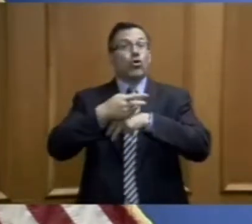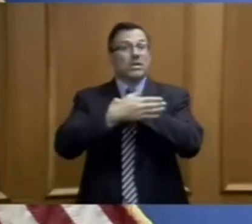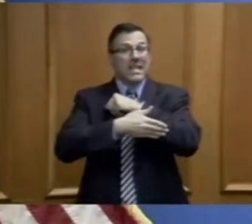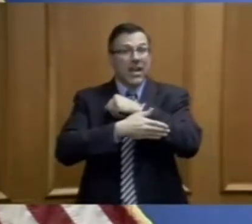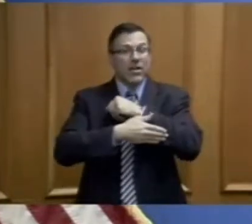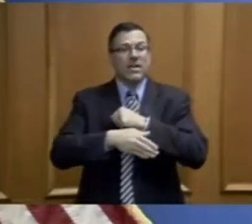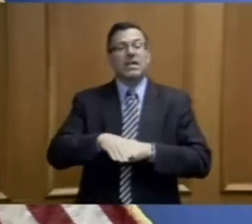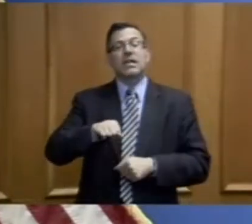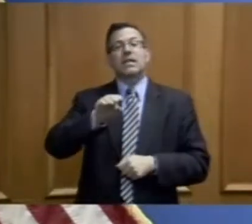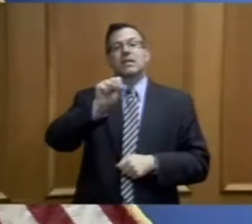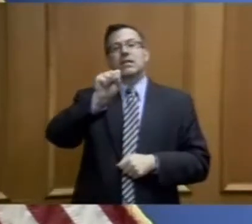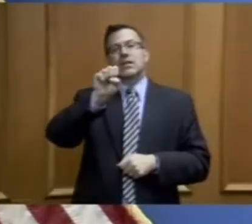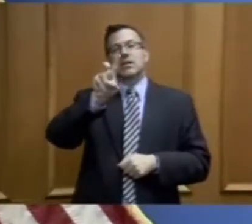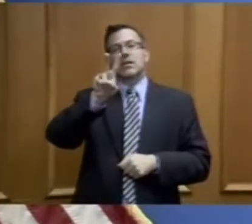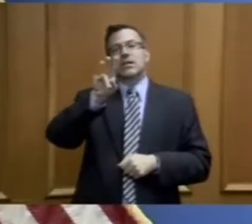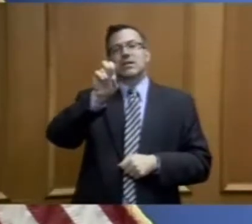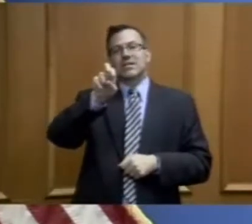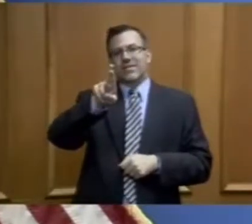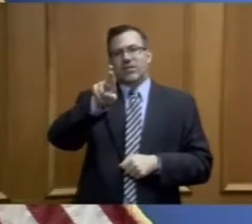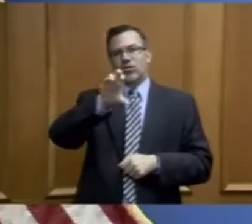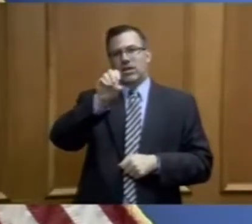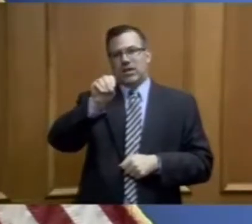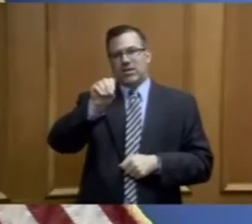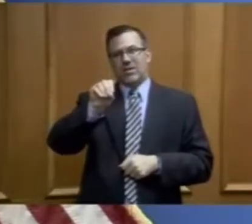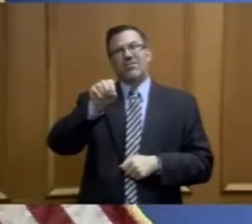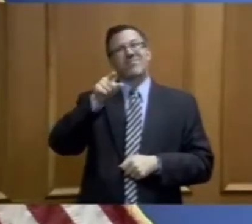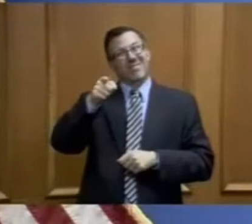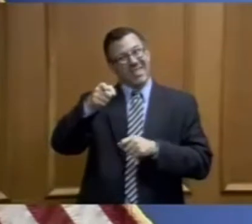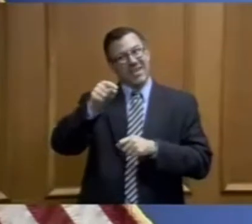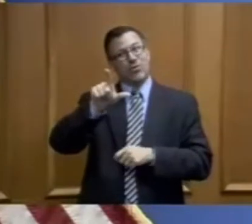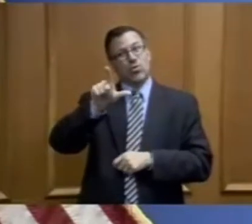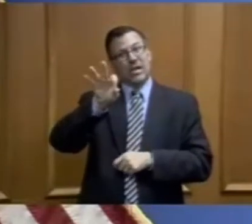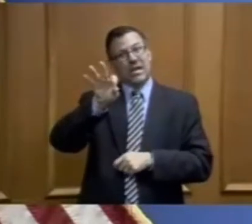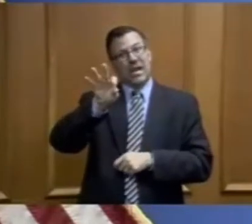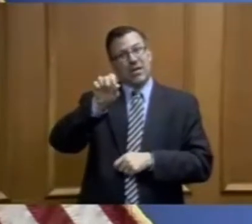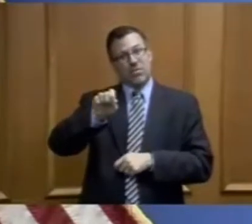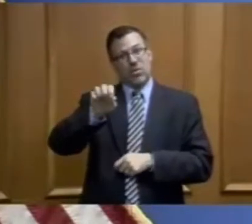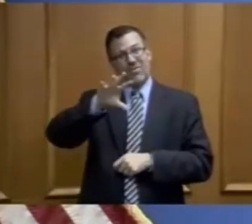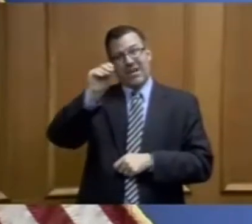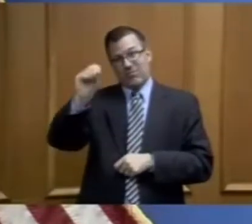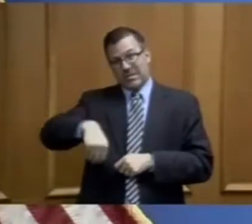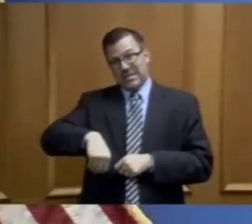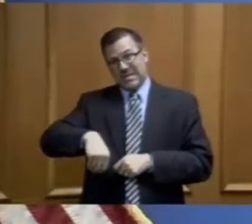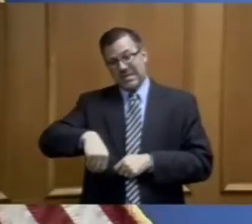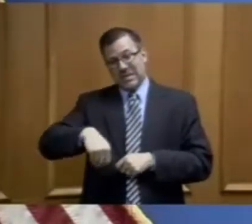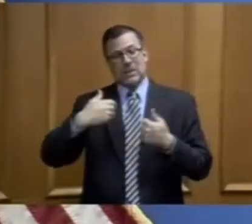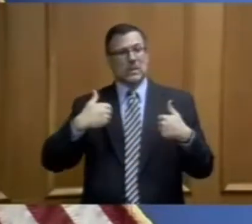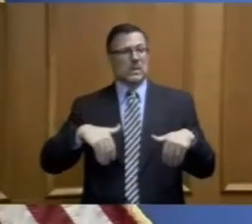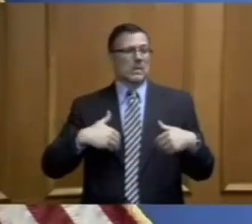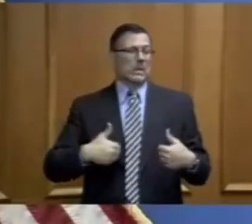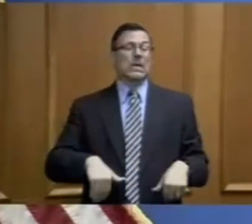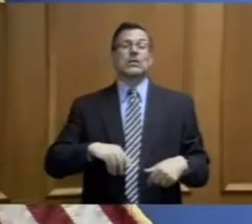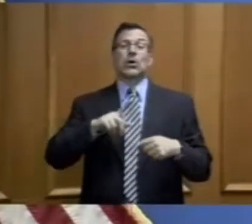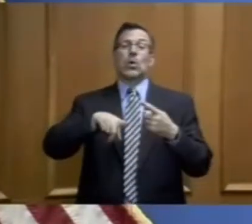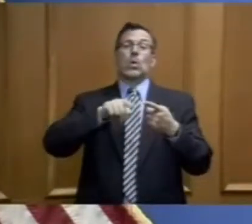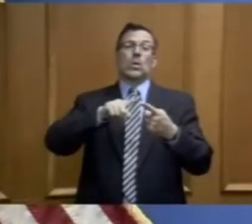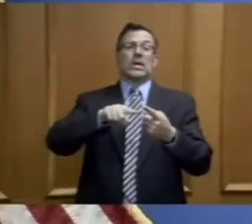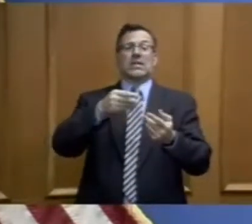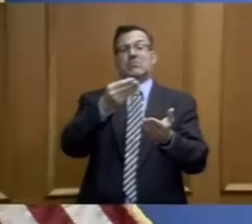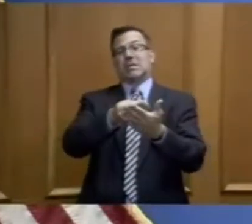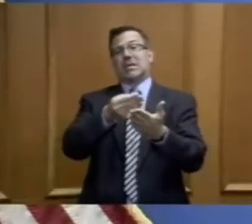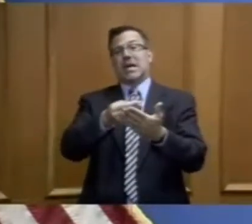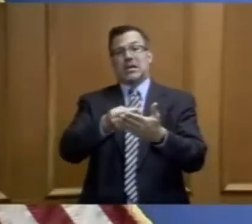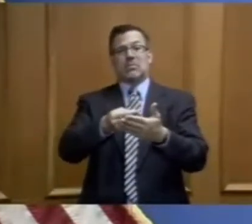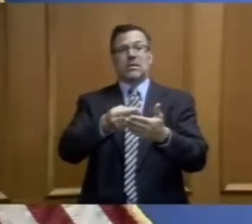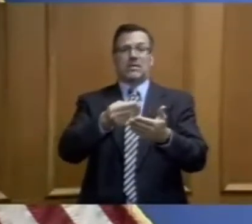of 29.5%. All this data reminds us that as our economy opens back up, our